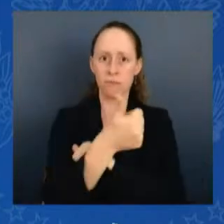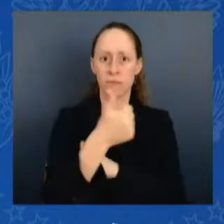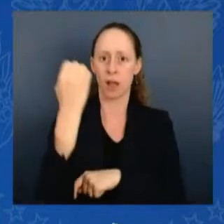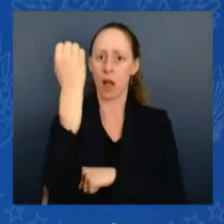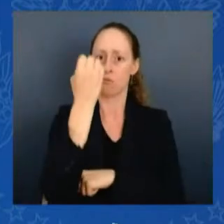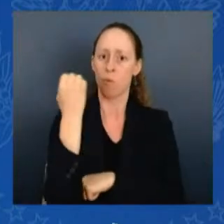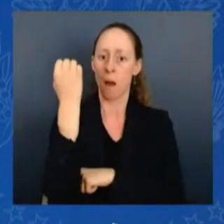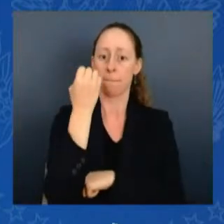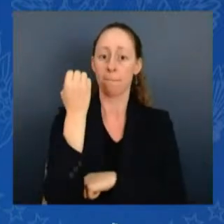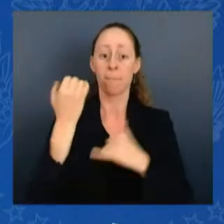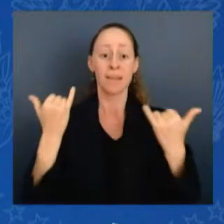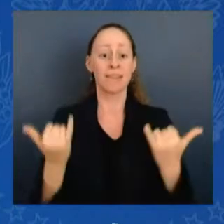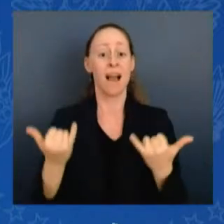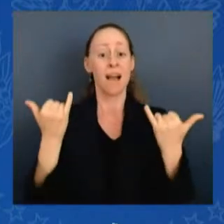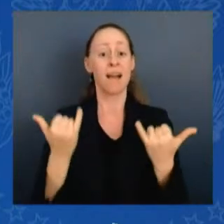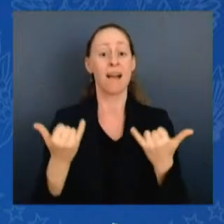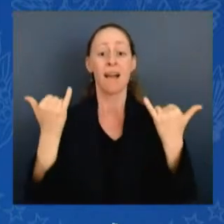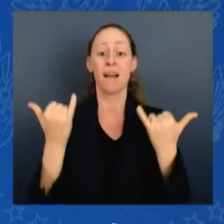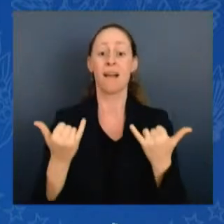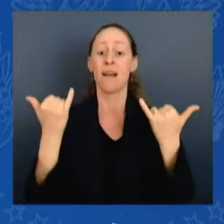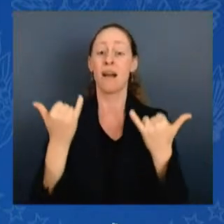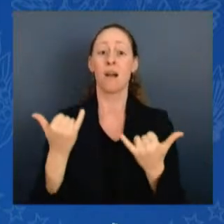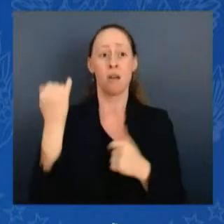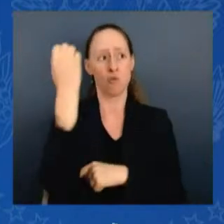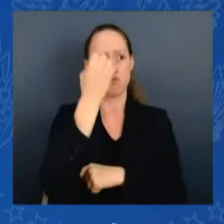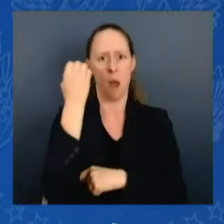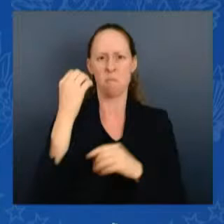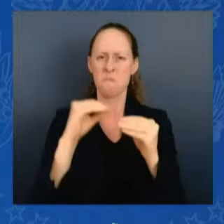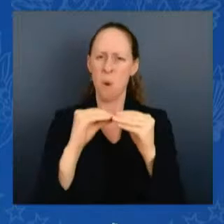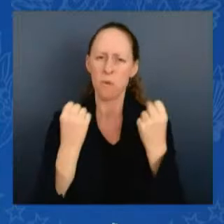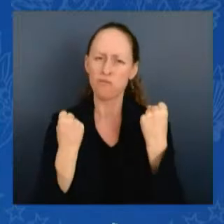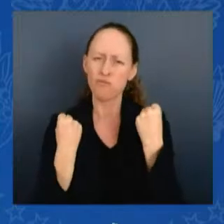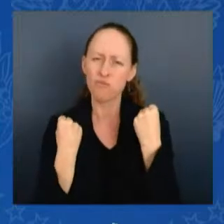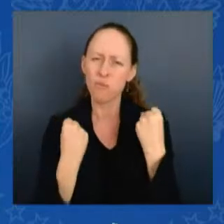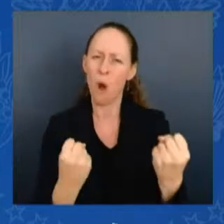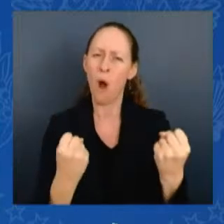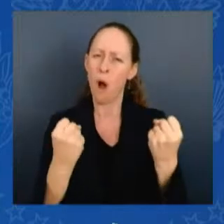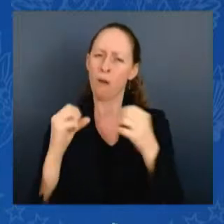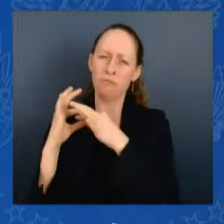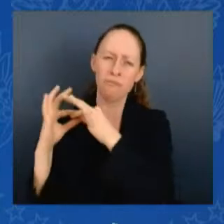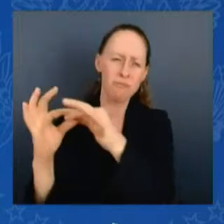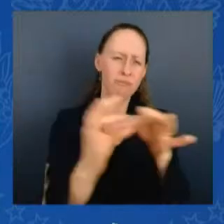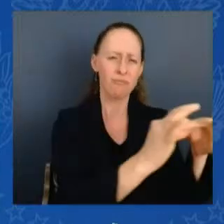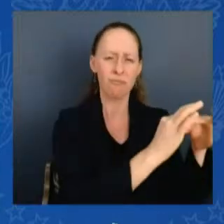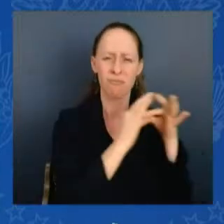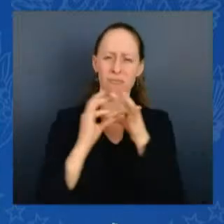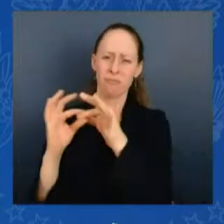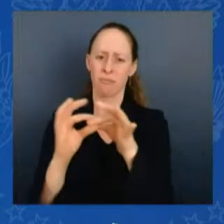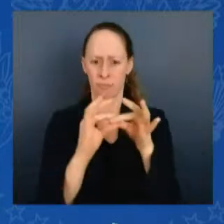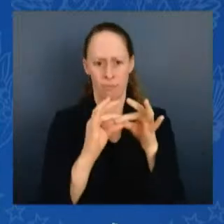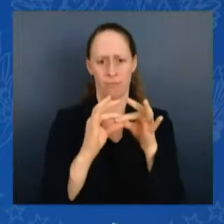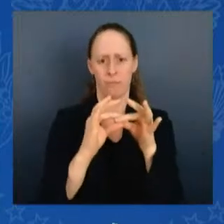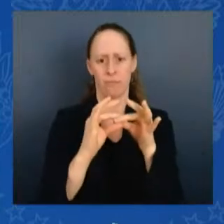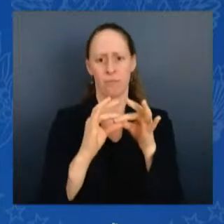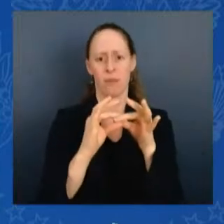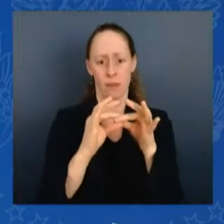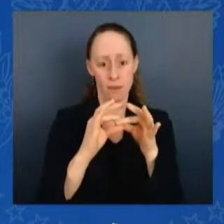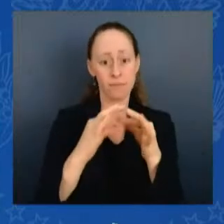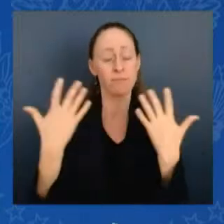unthinkable, paved the way for EU integration, and brought peace and prosperity across the